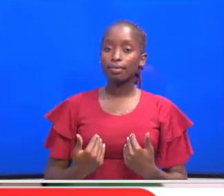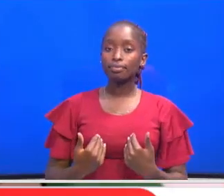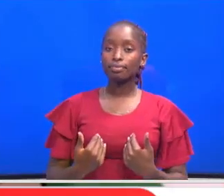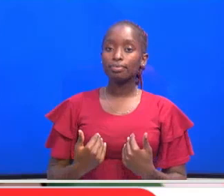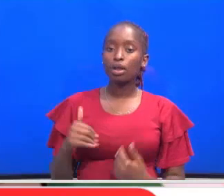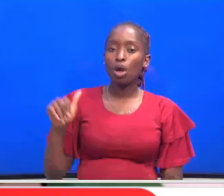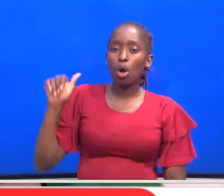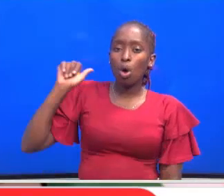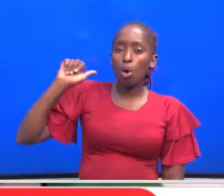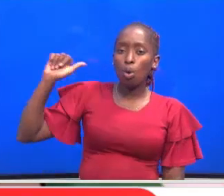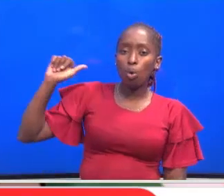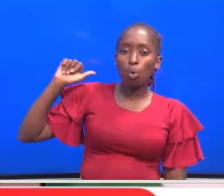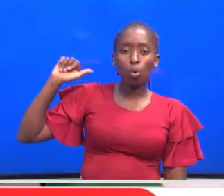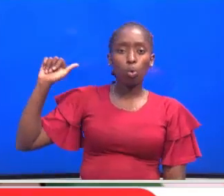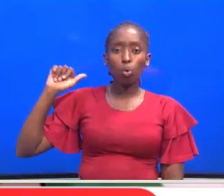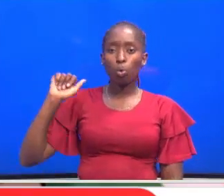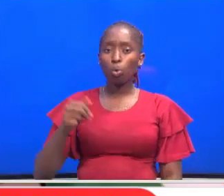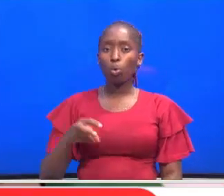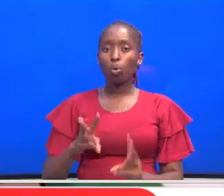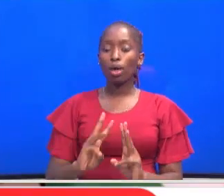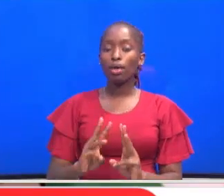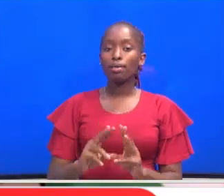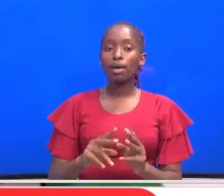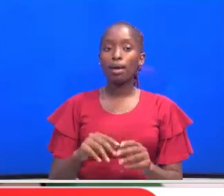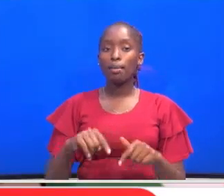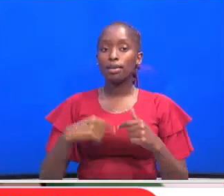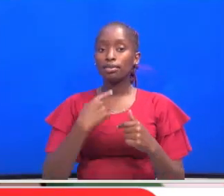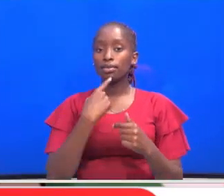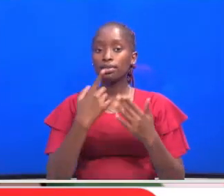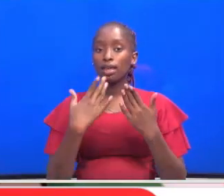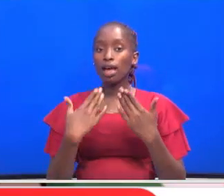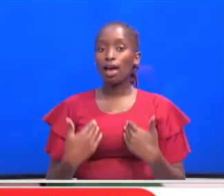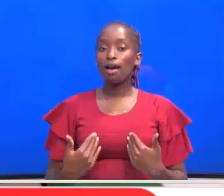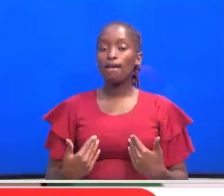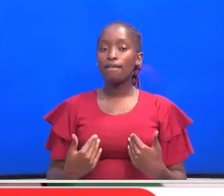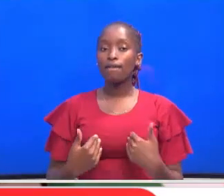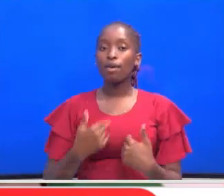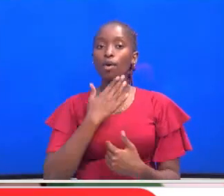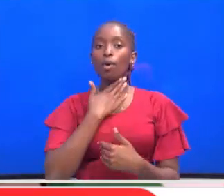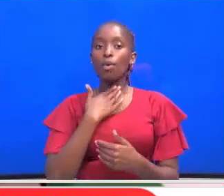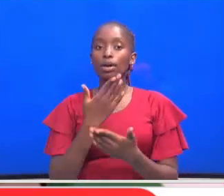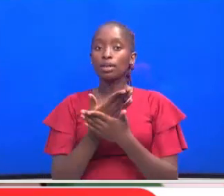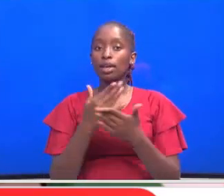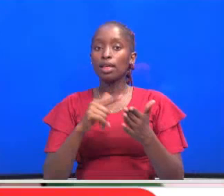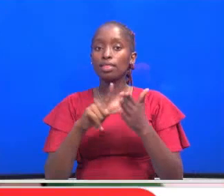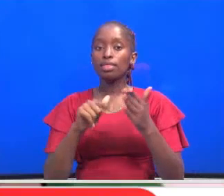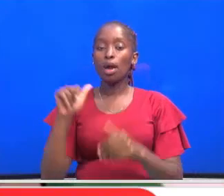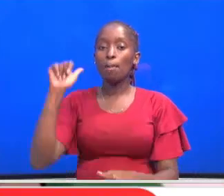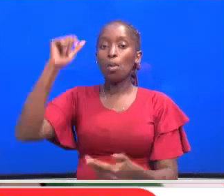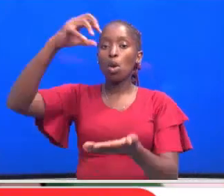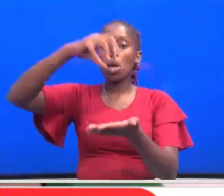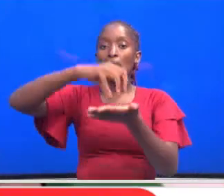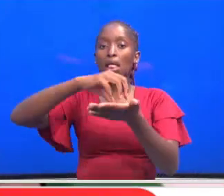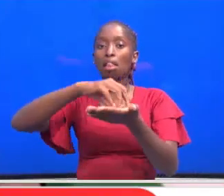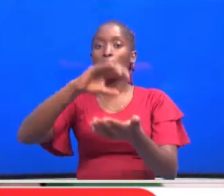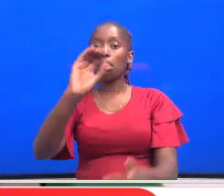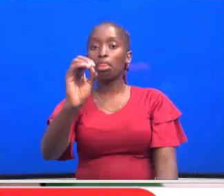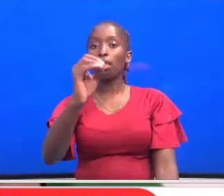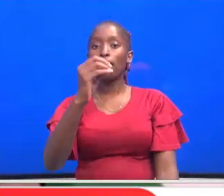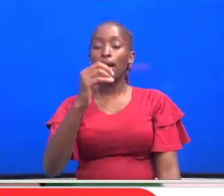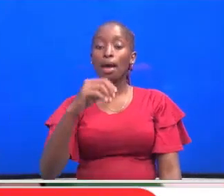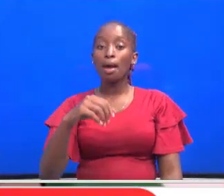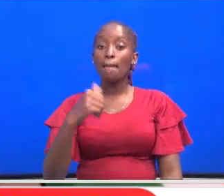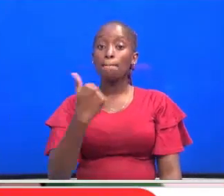politically. And that is why I have said we do not want political cases. And that's why I have told